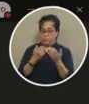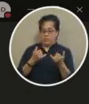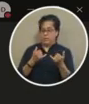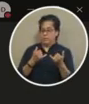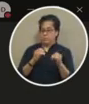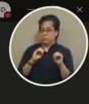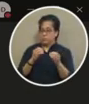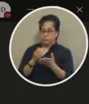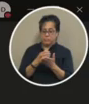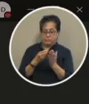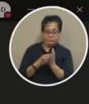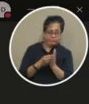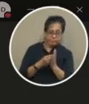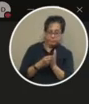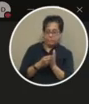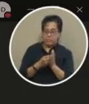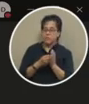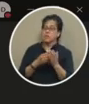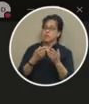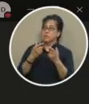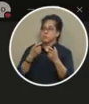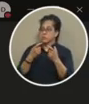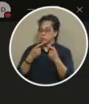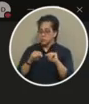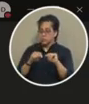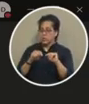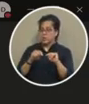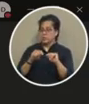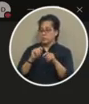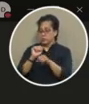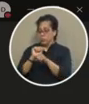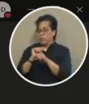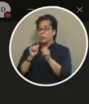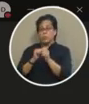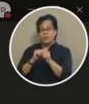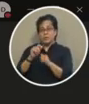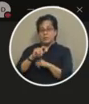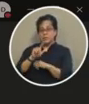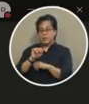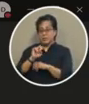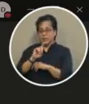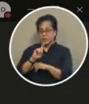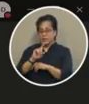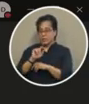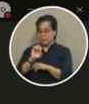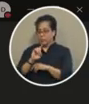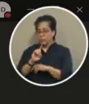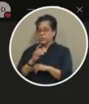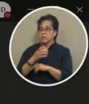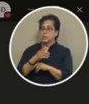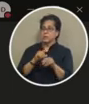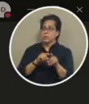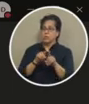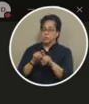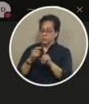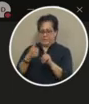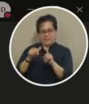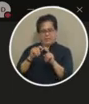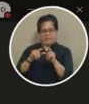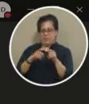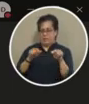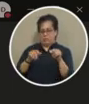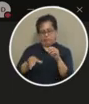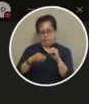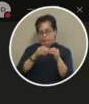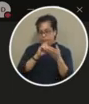time, and they're trying to go and work with their landlords. So any language that would be added in, I also think too that there should